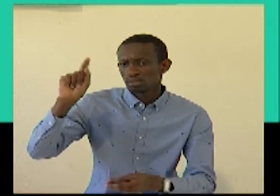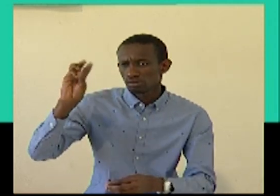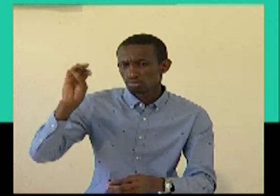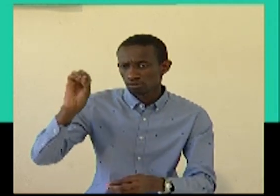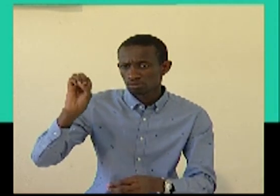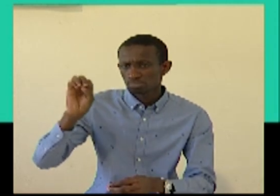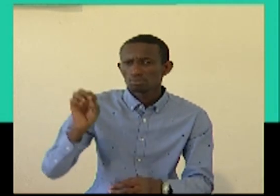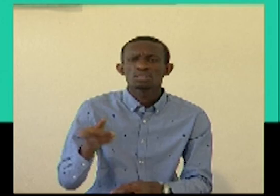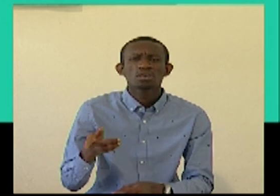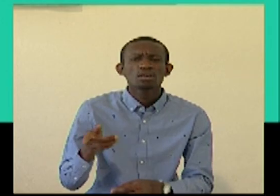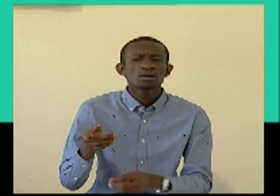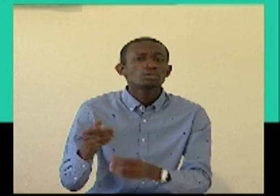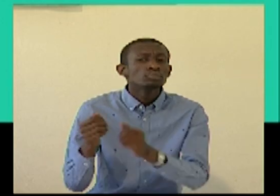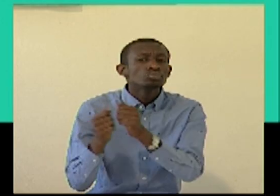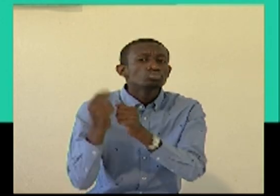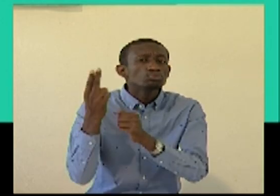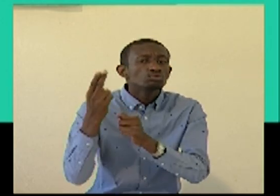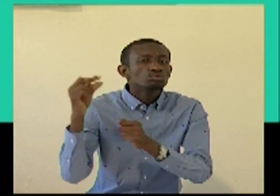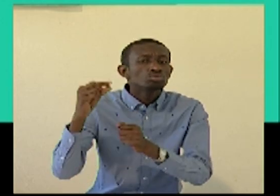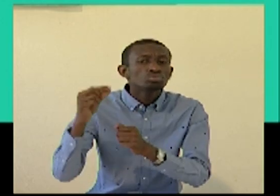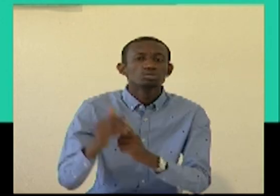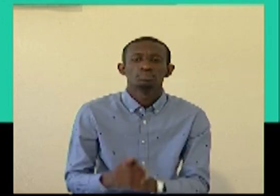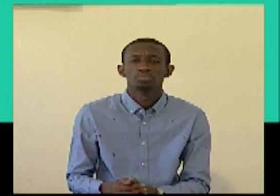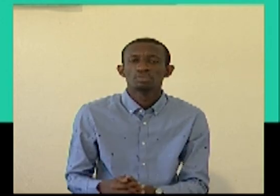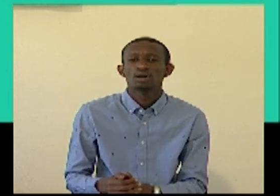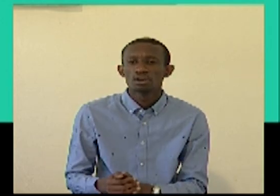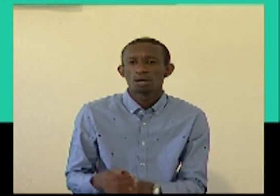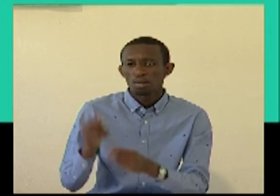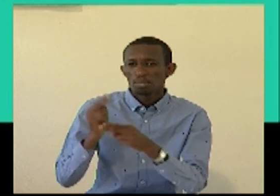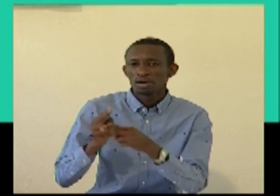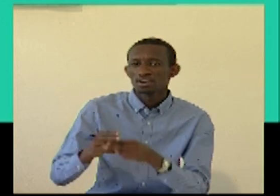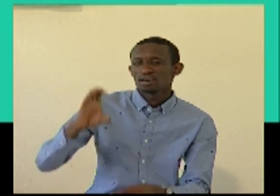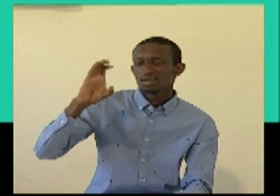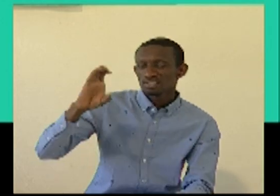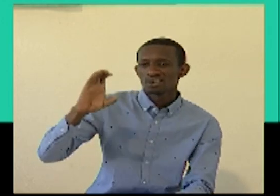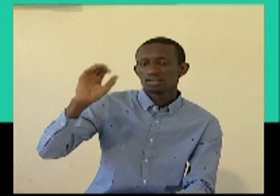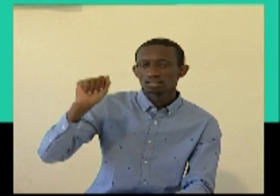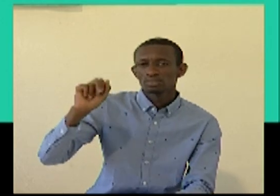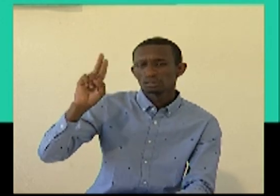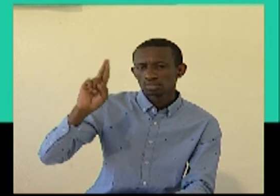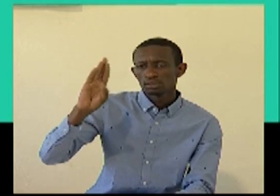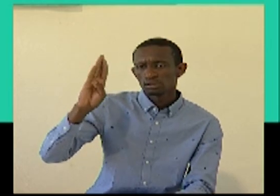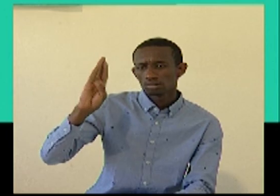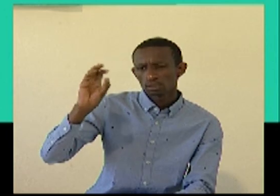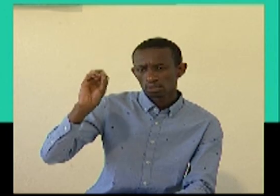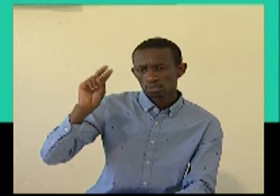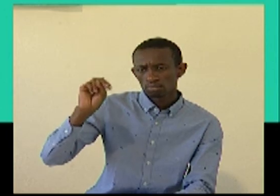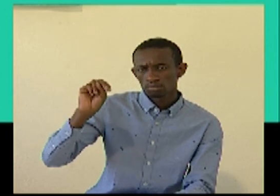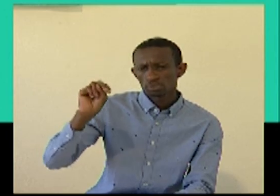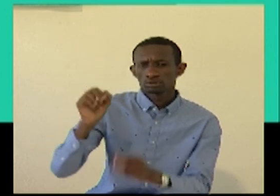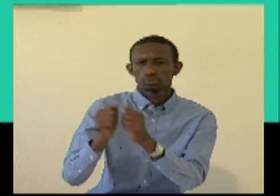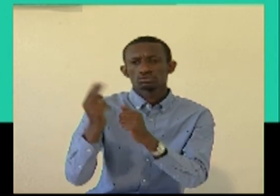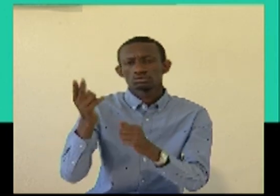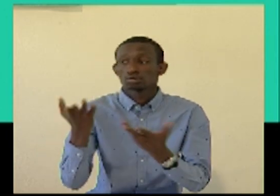carbon-12. I'm saying carbon-12 because, as you know, we have what we call isotopes. There is carbon-12, there